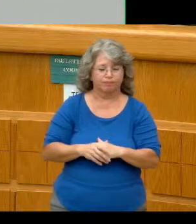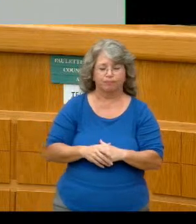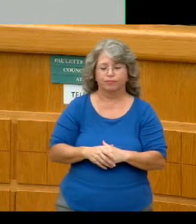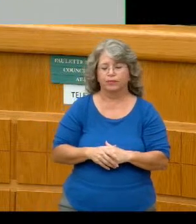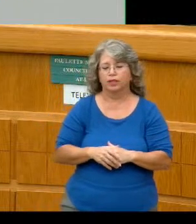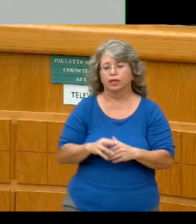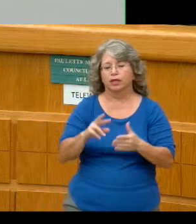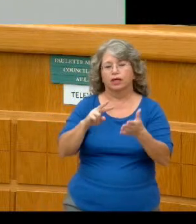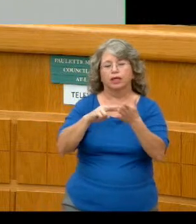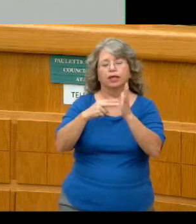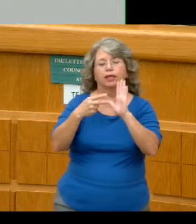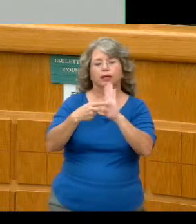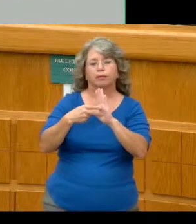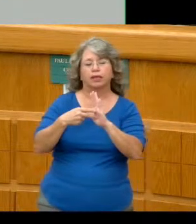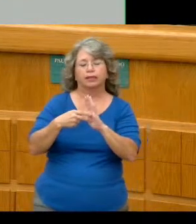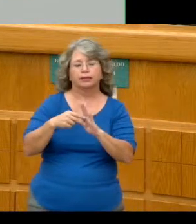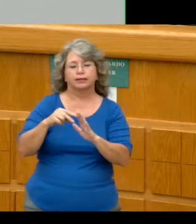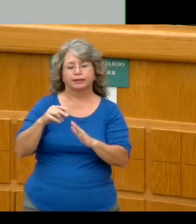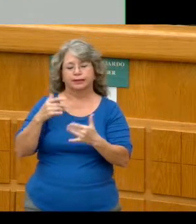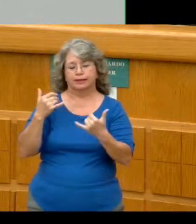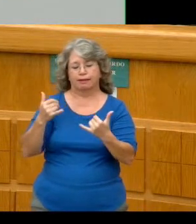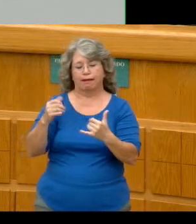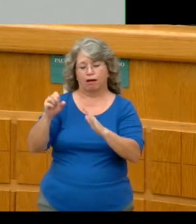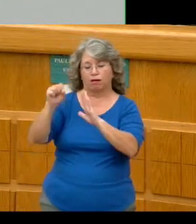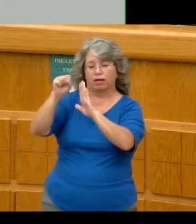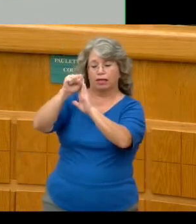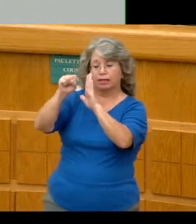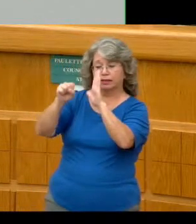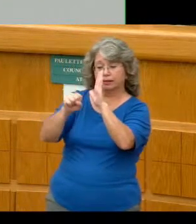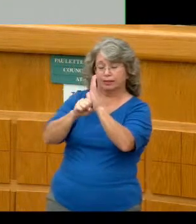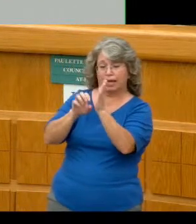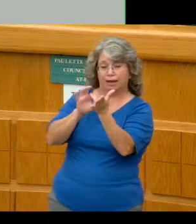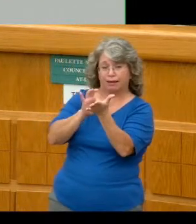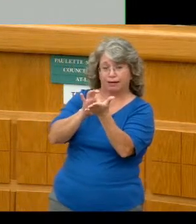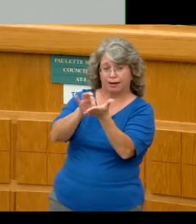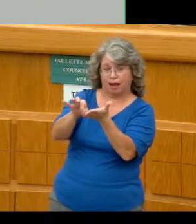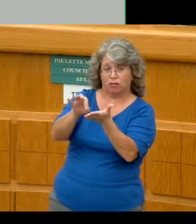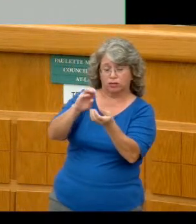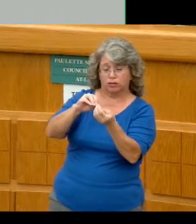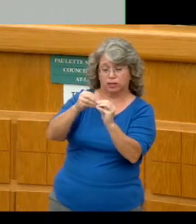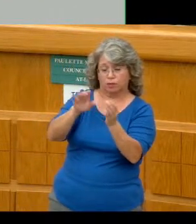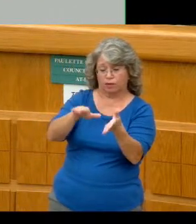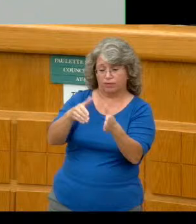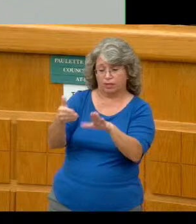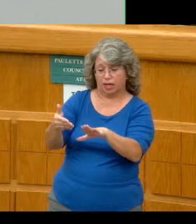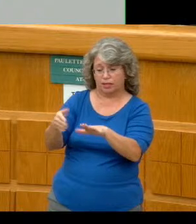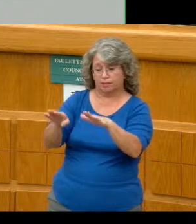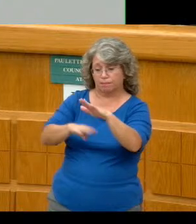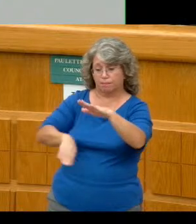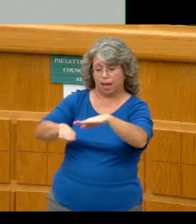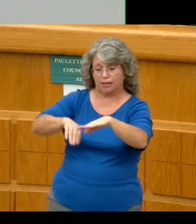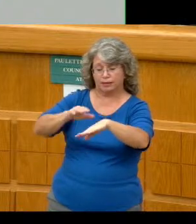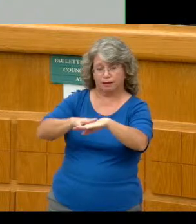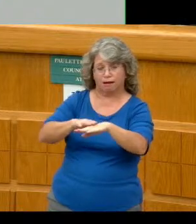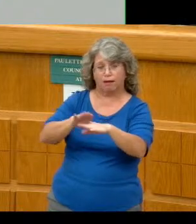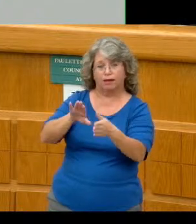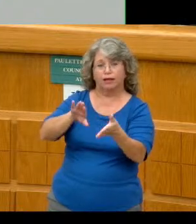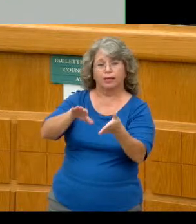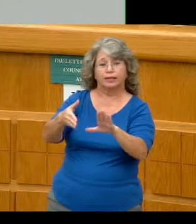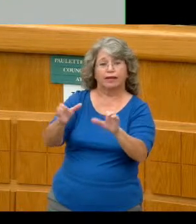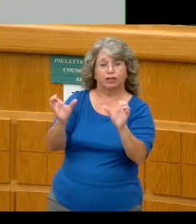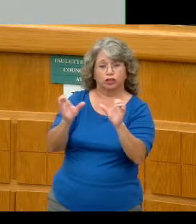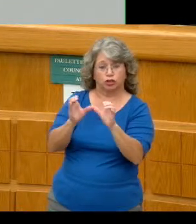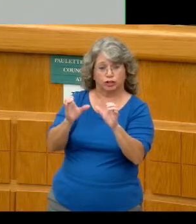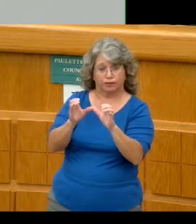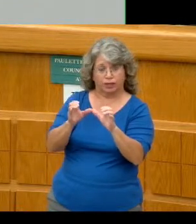the state is counting fatalities based upon death certificates. And they look at the death certificate and they determine whether